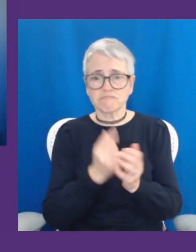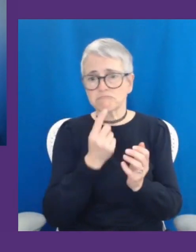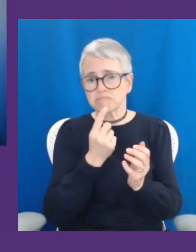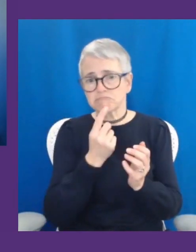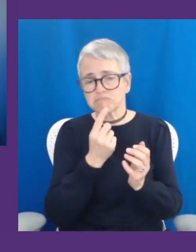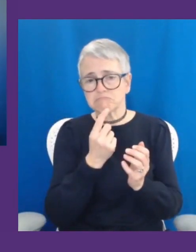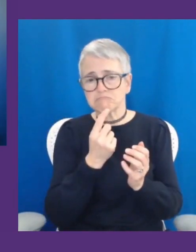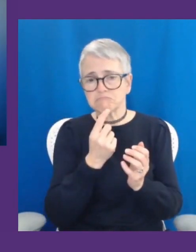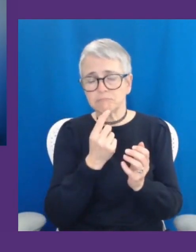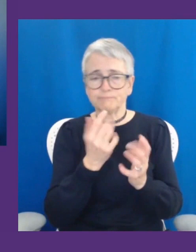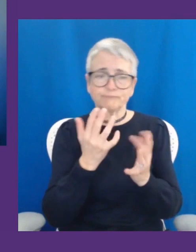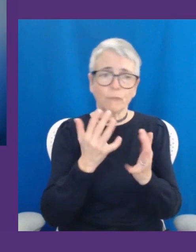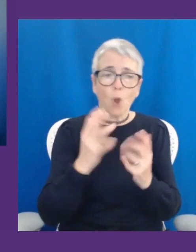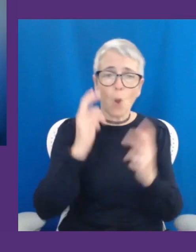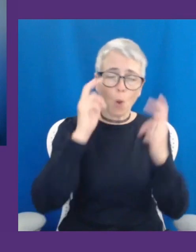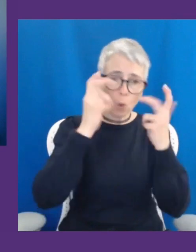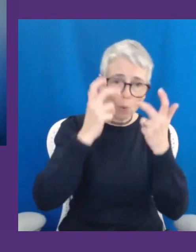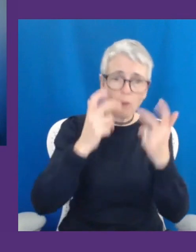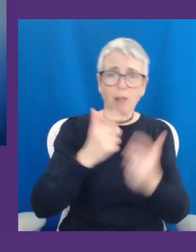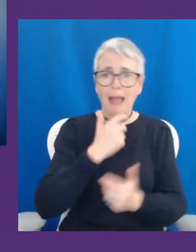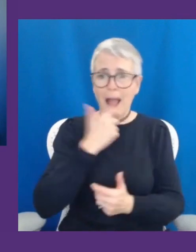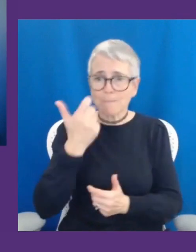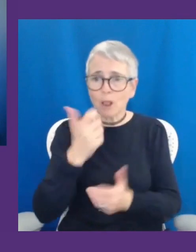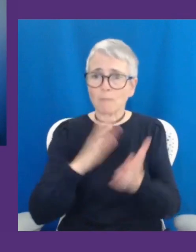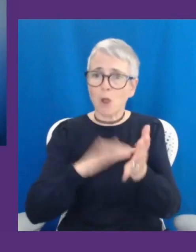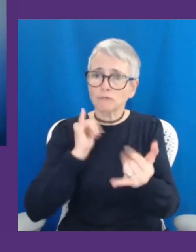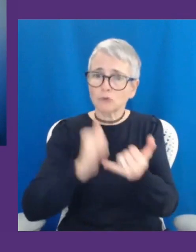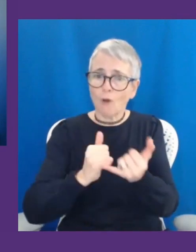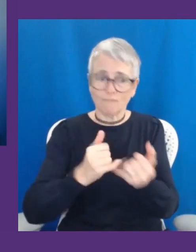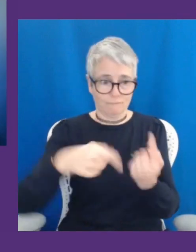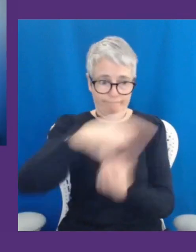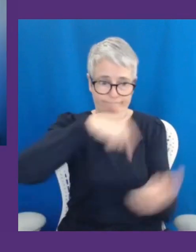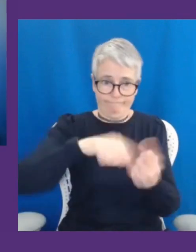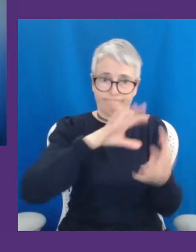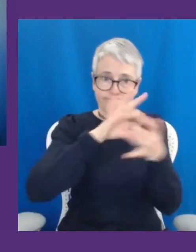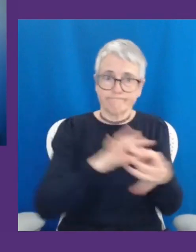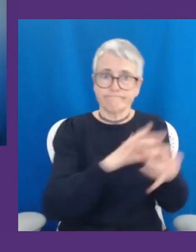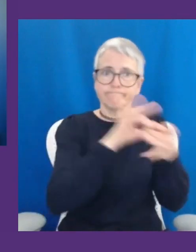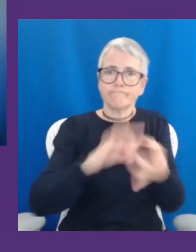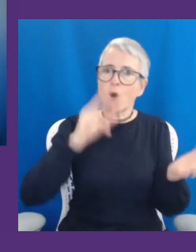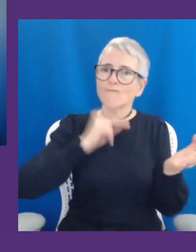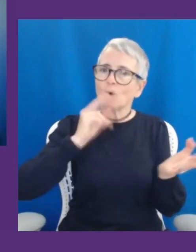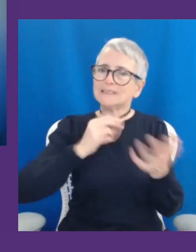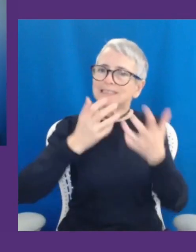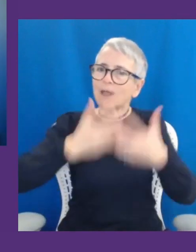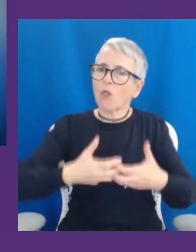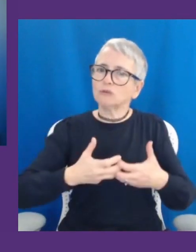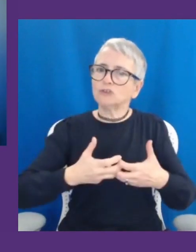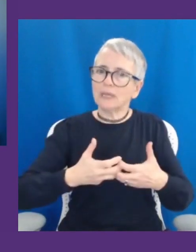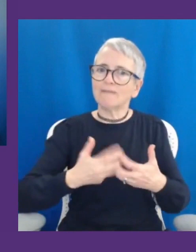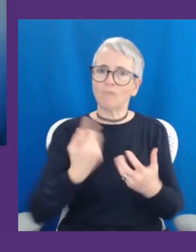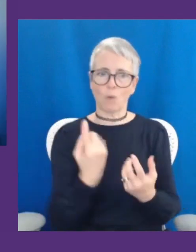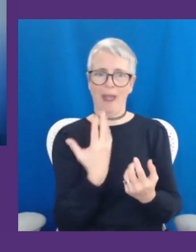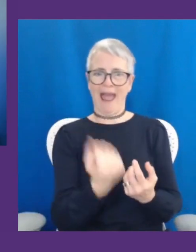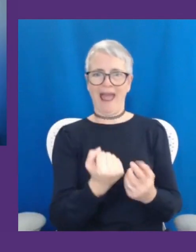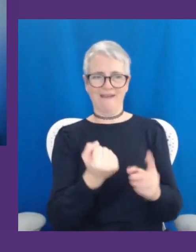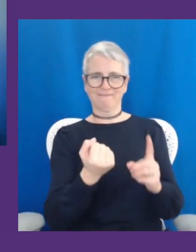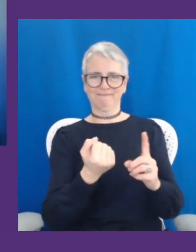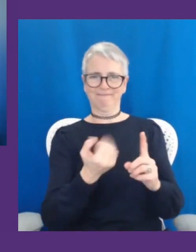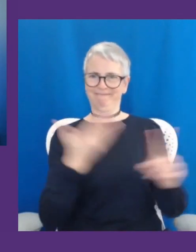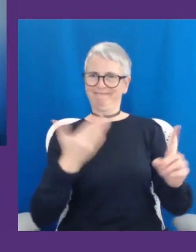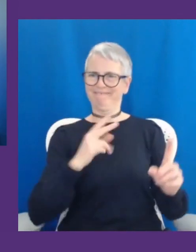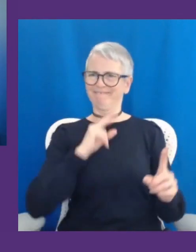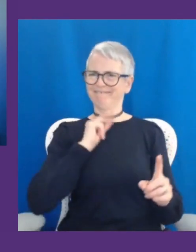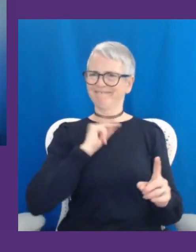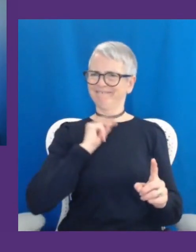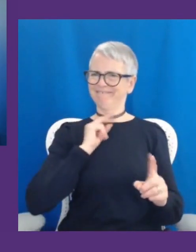Google, Apple, Microsoft, I think, working on voice technologies for people with different accents and so on. So, I mean,